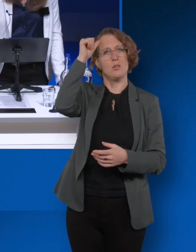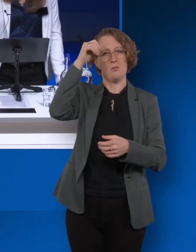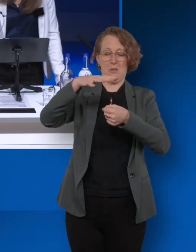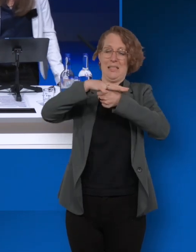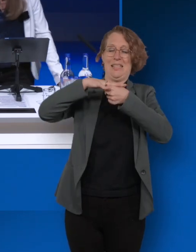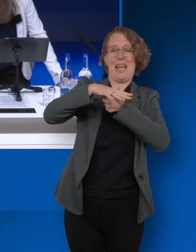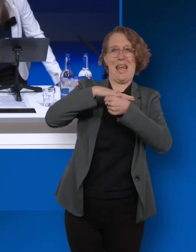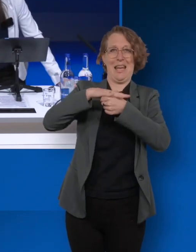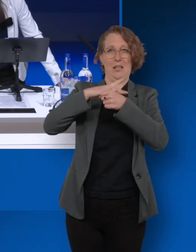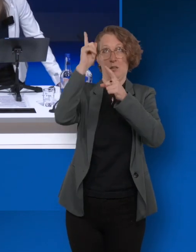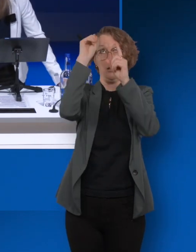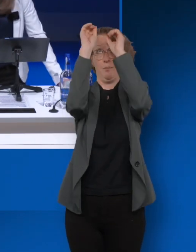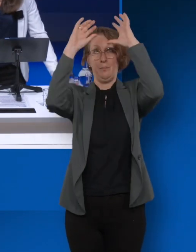states.